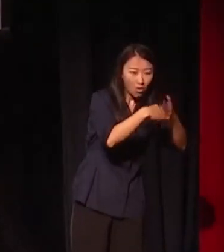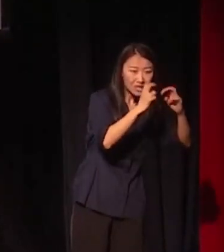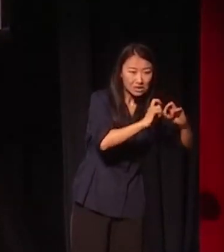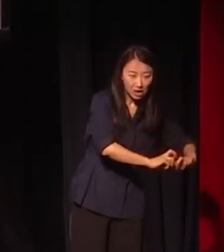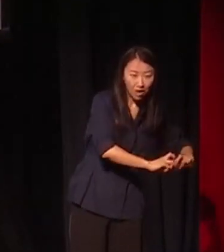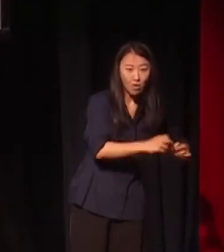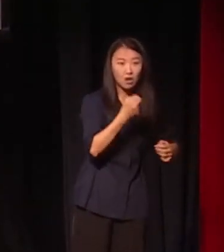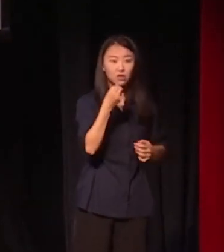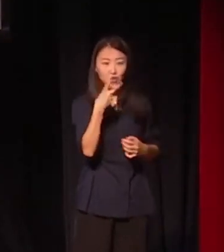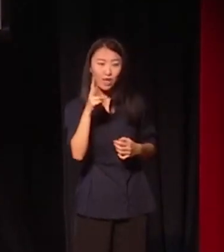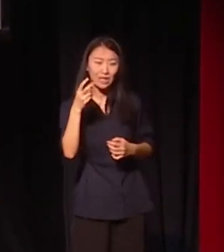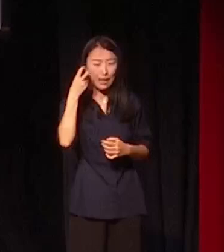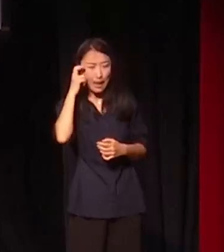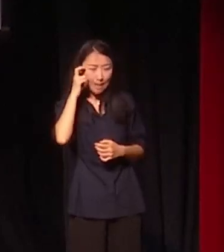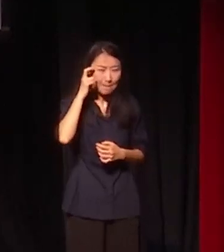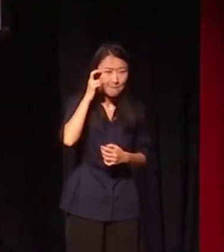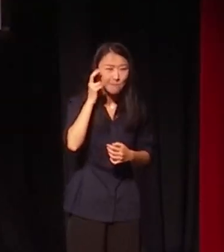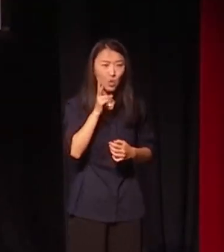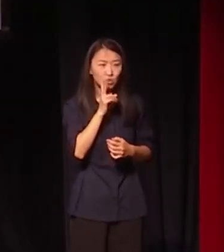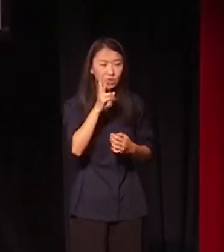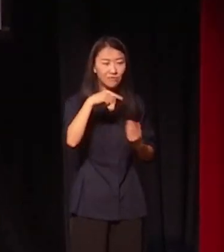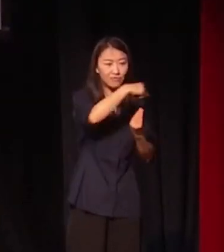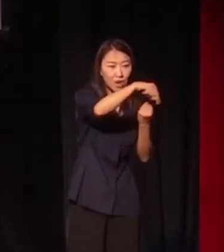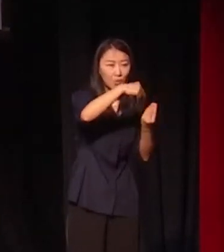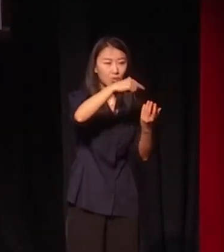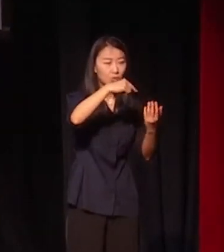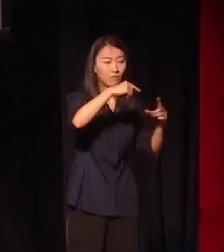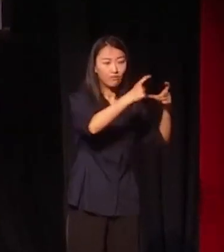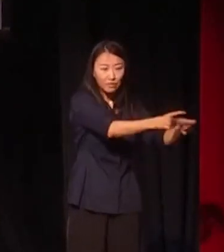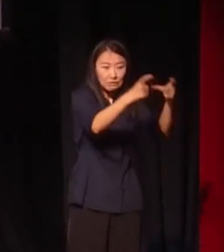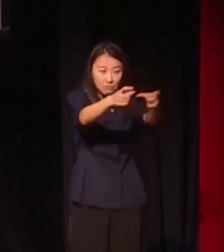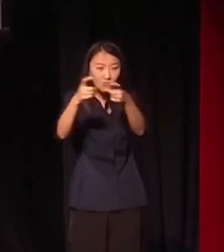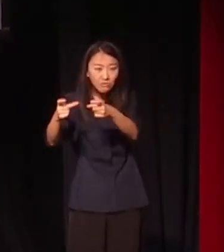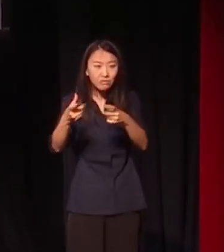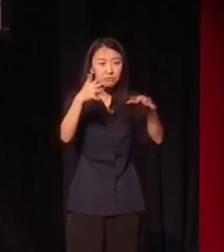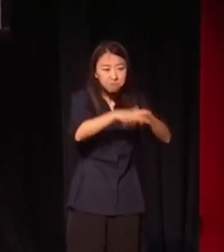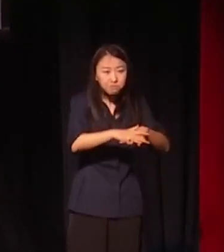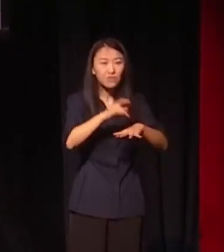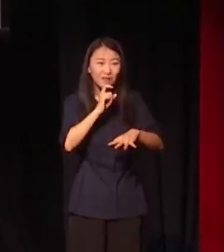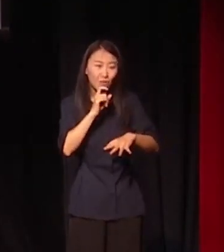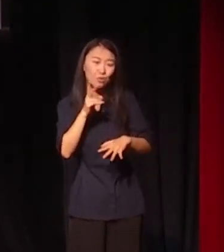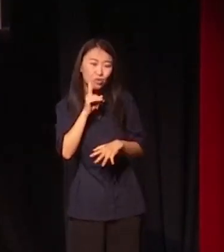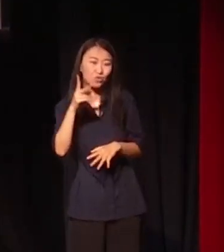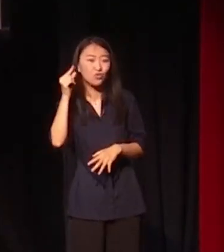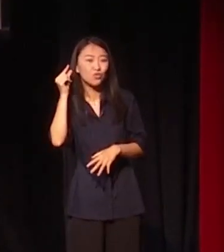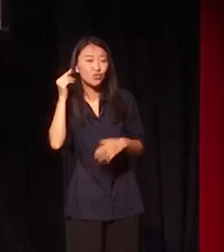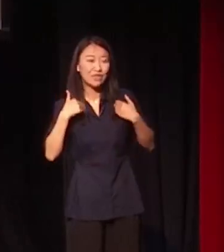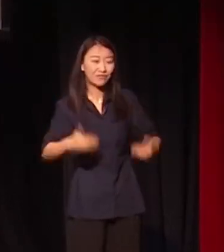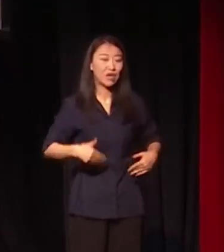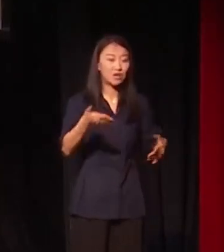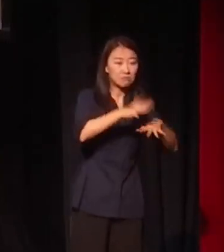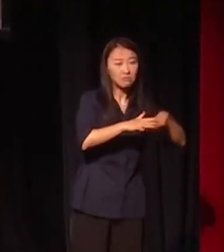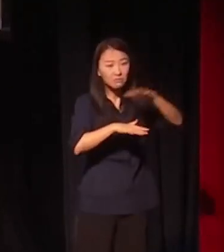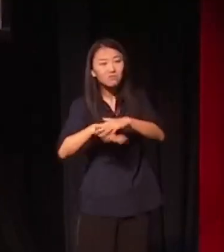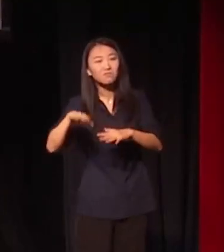exploring intersectional factors, so taking into account intersectional characteristics. You know, do women of a certain age, of